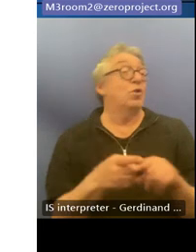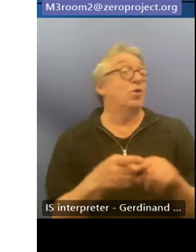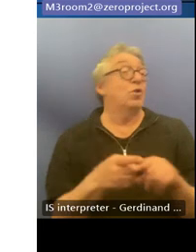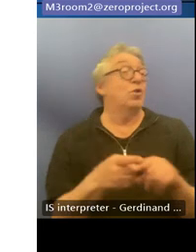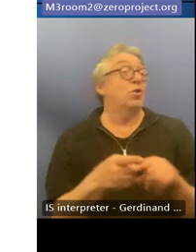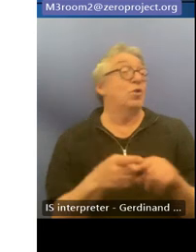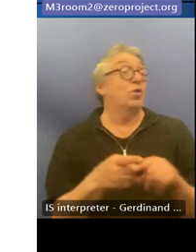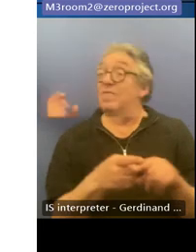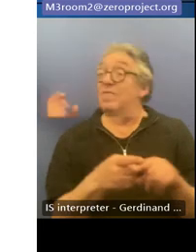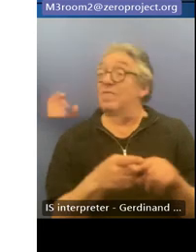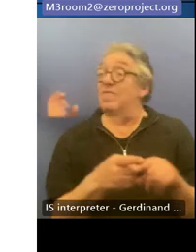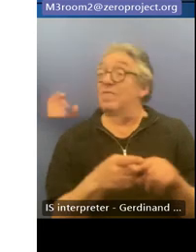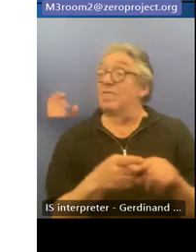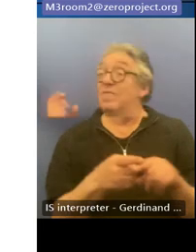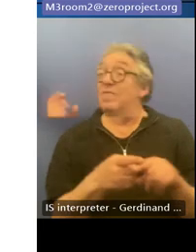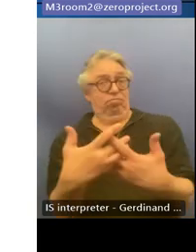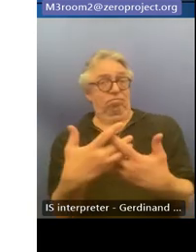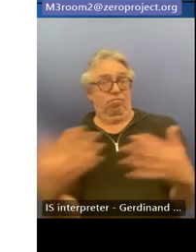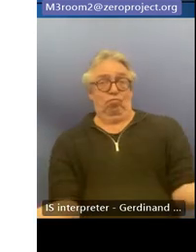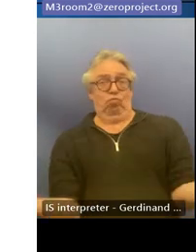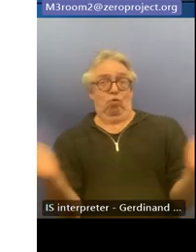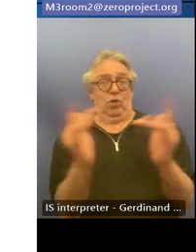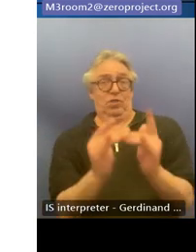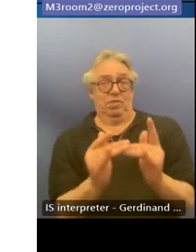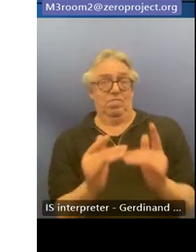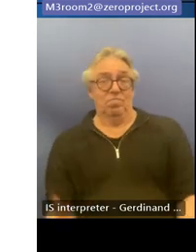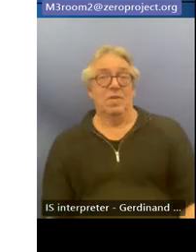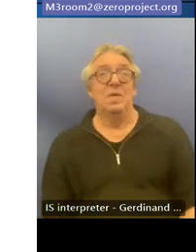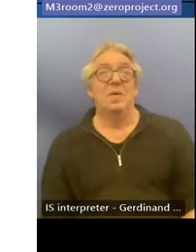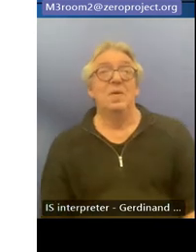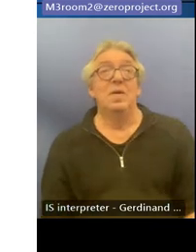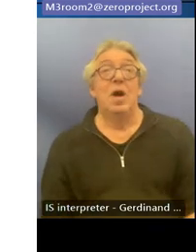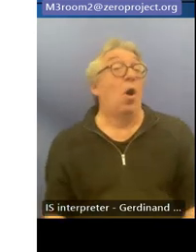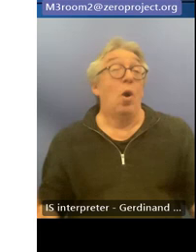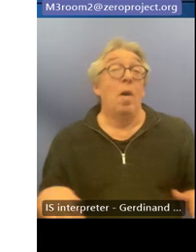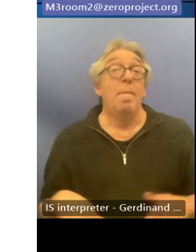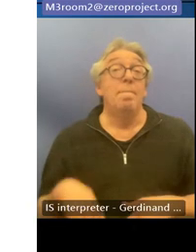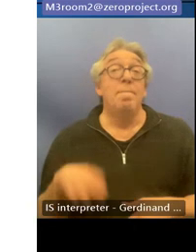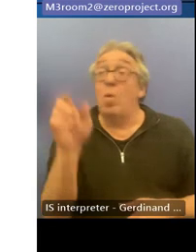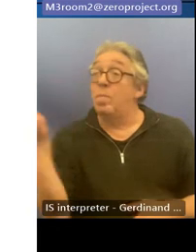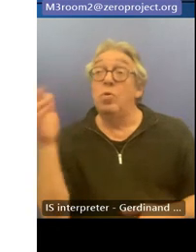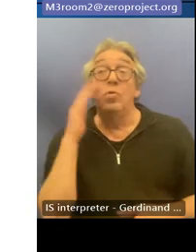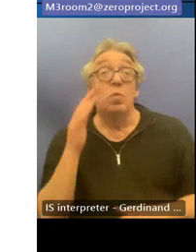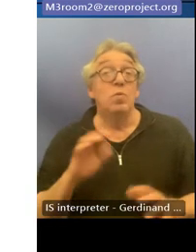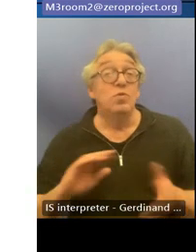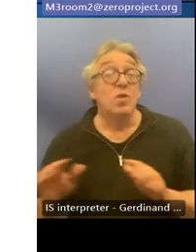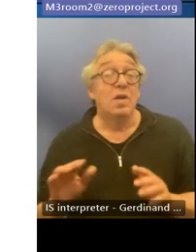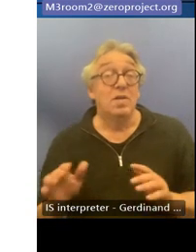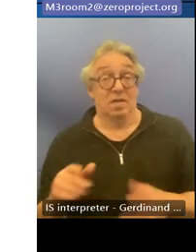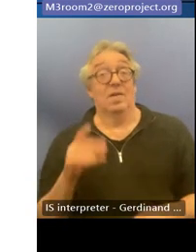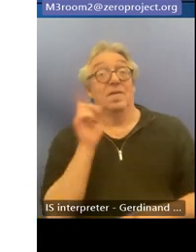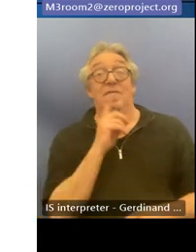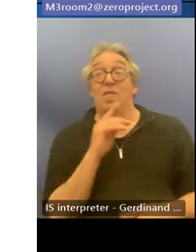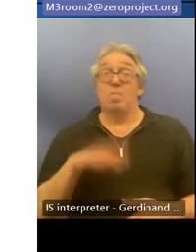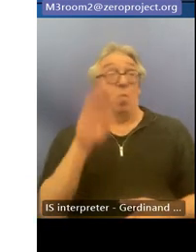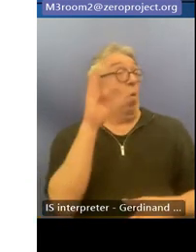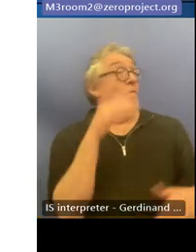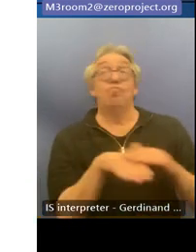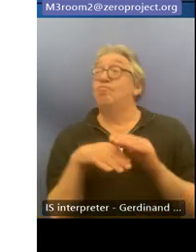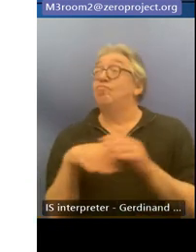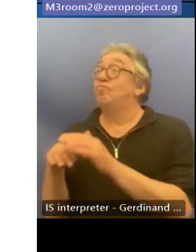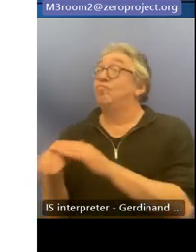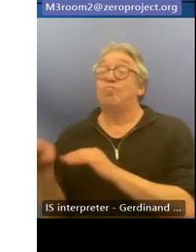can we achieve this? The more people know how to sign, the more access they have to daily life, daily